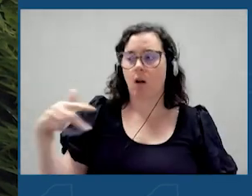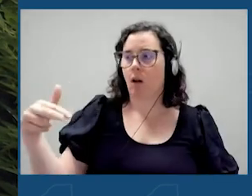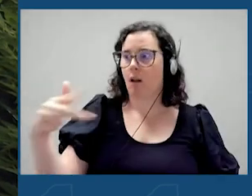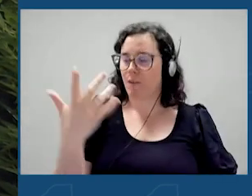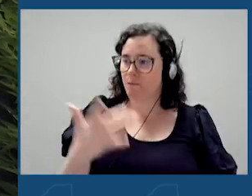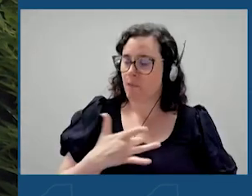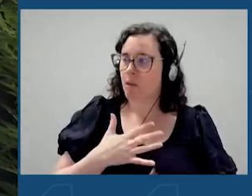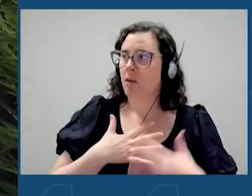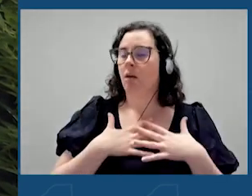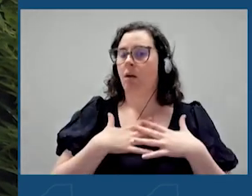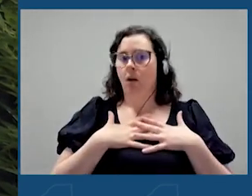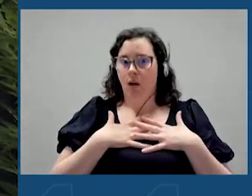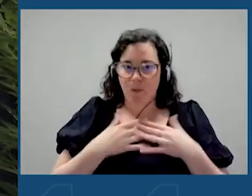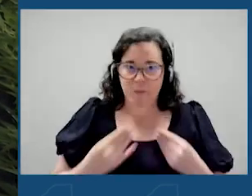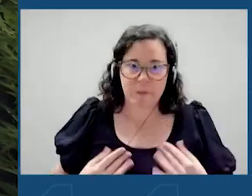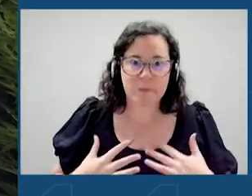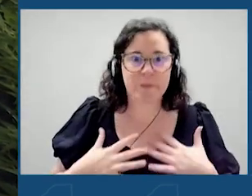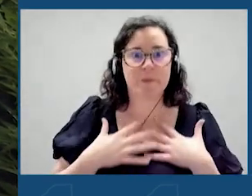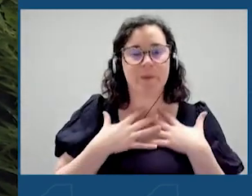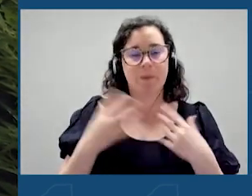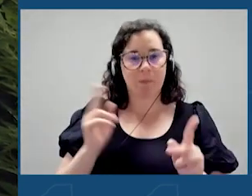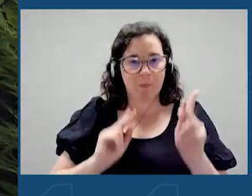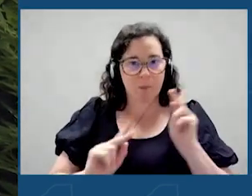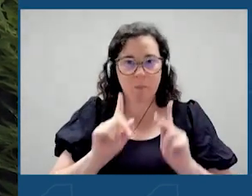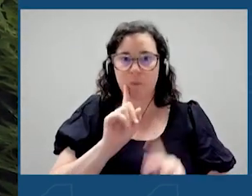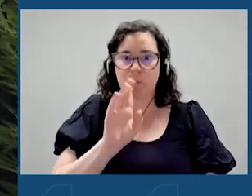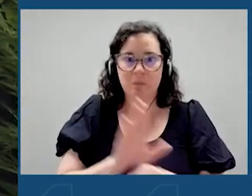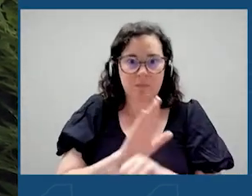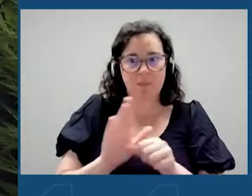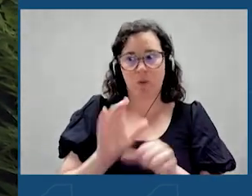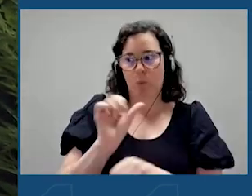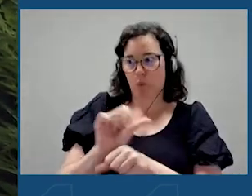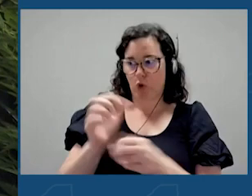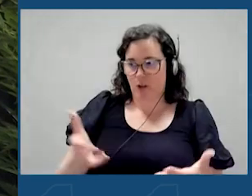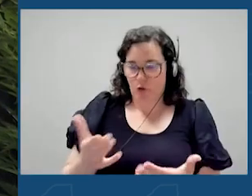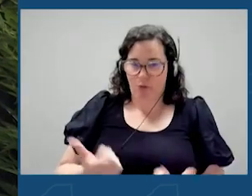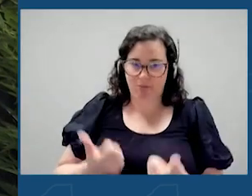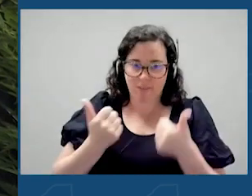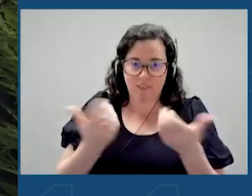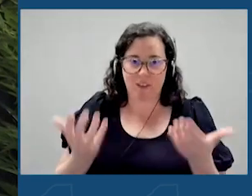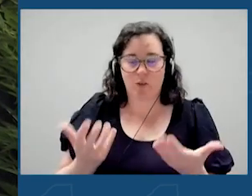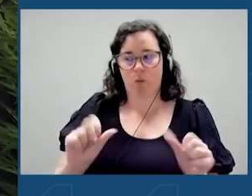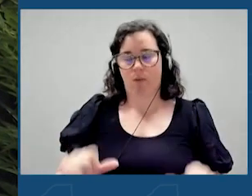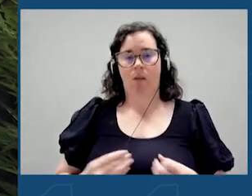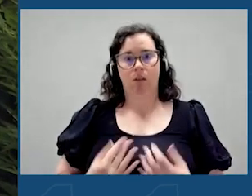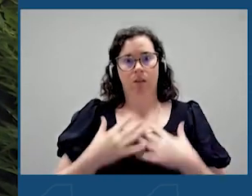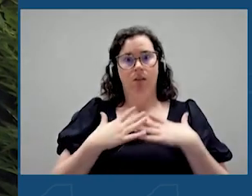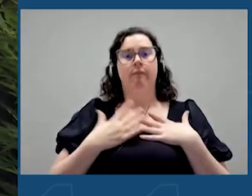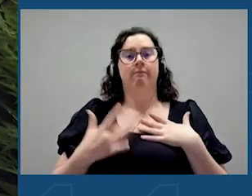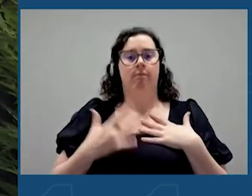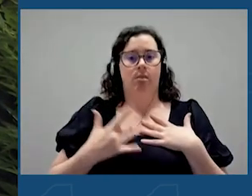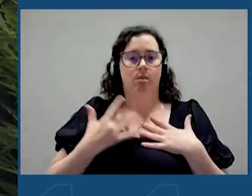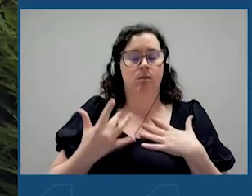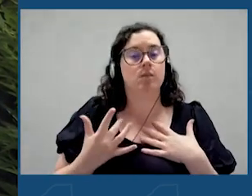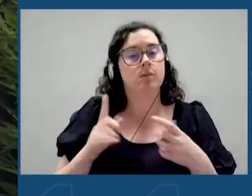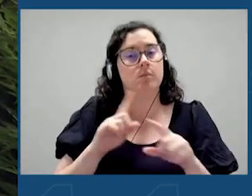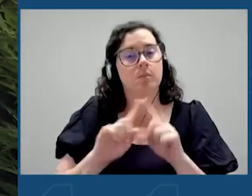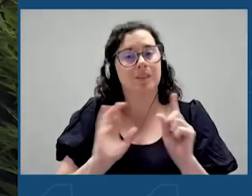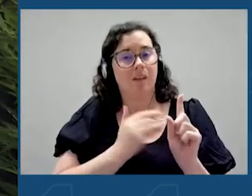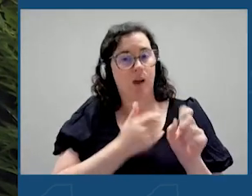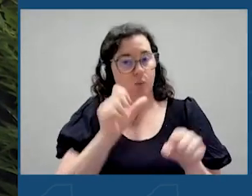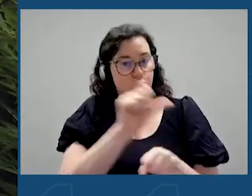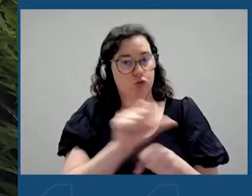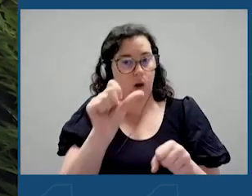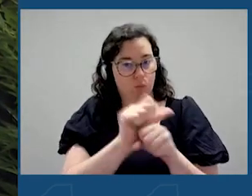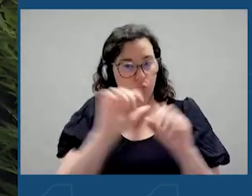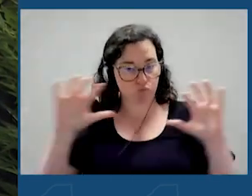and the souls that once inhabited this place. And we believe it's our job, all of us, to come together and rebuild.